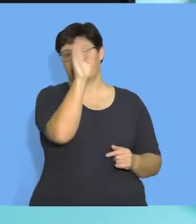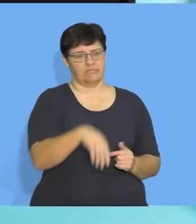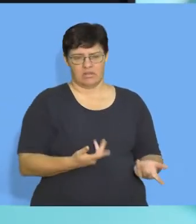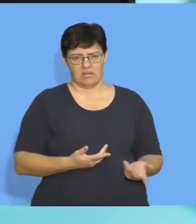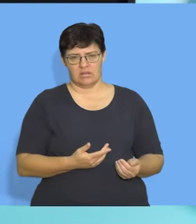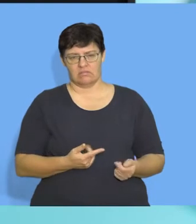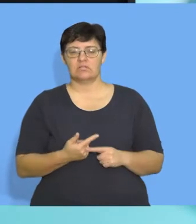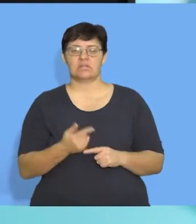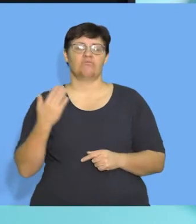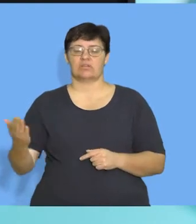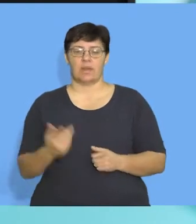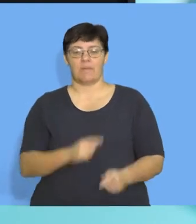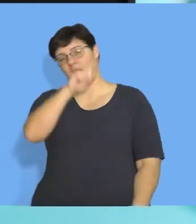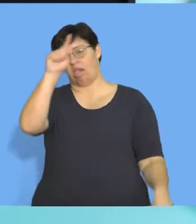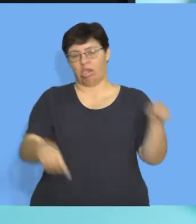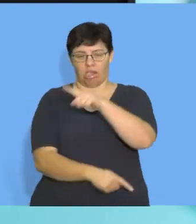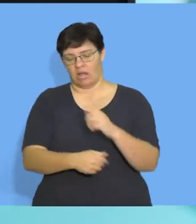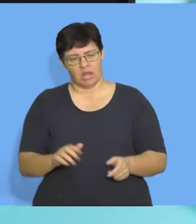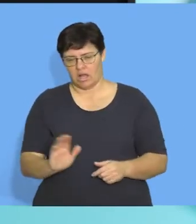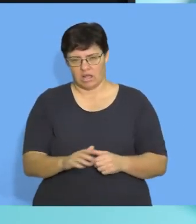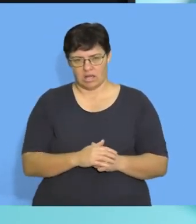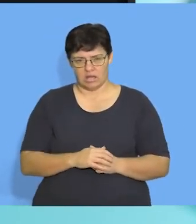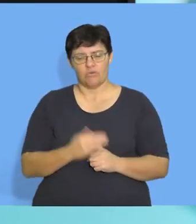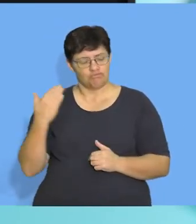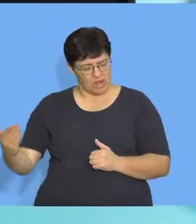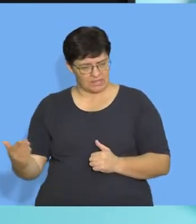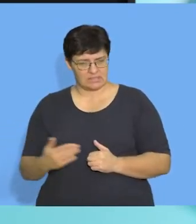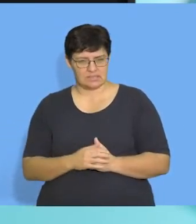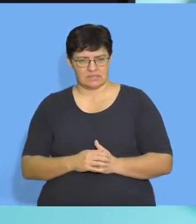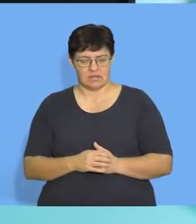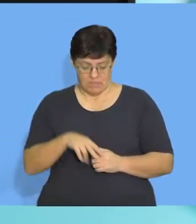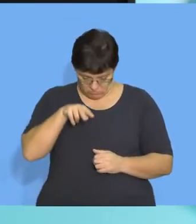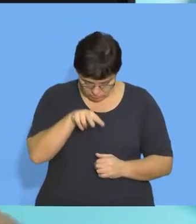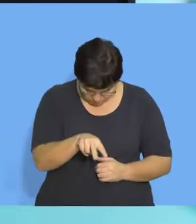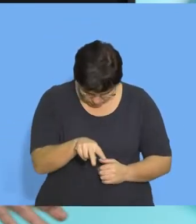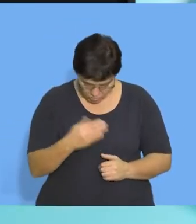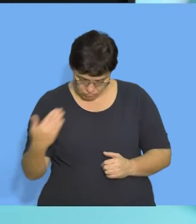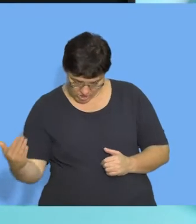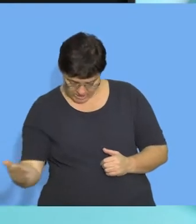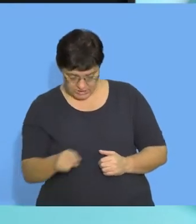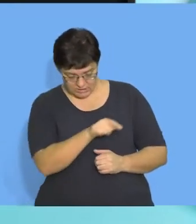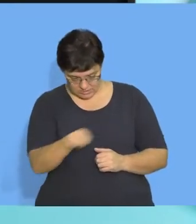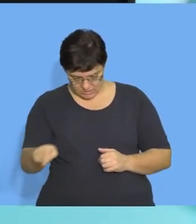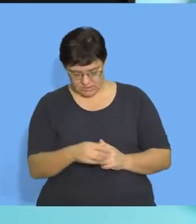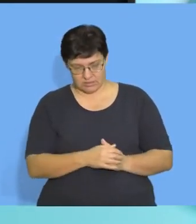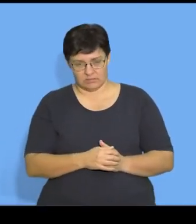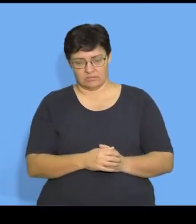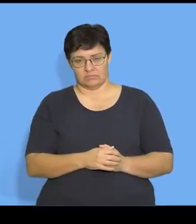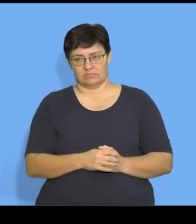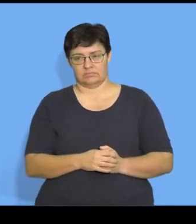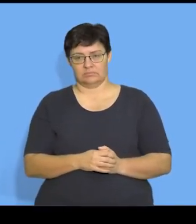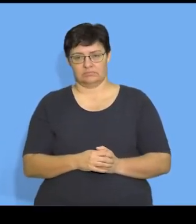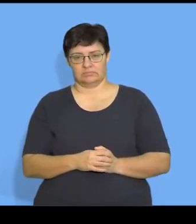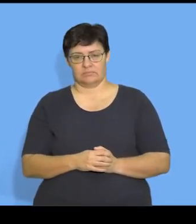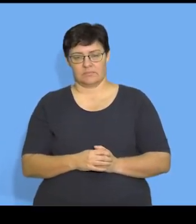teacher I turned my page around. Okay? As we read the page, that's how we're going to get right or left.